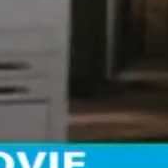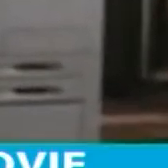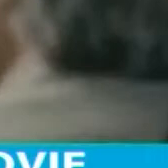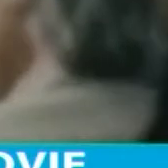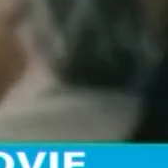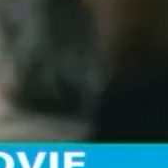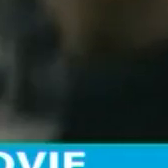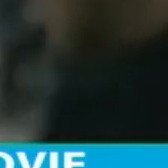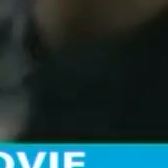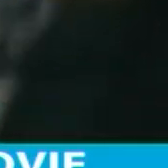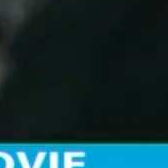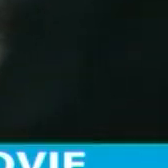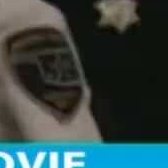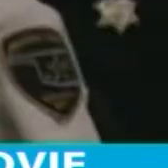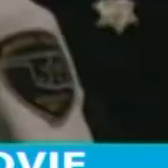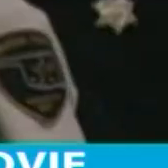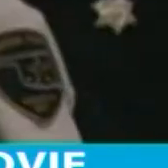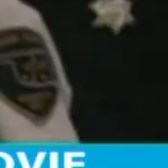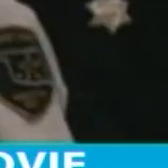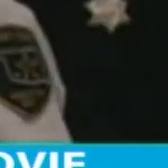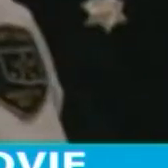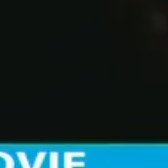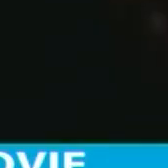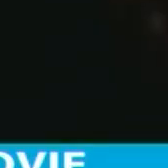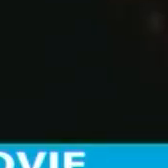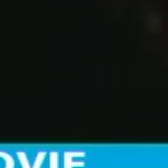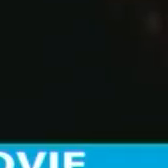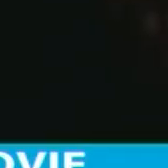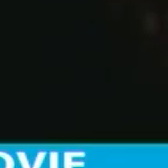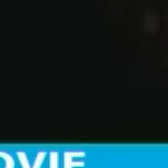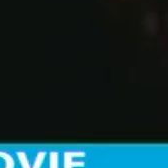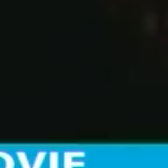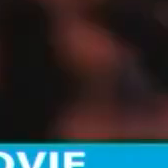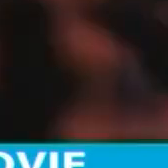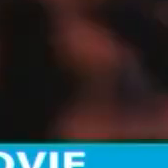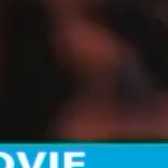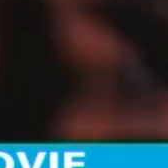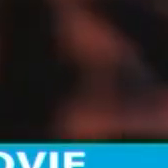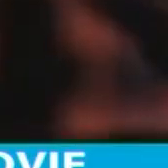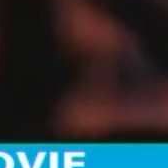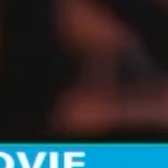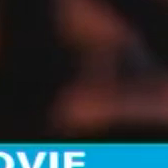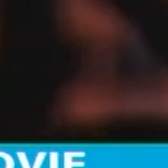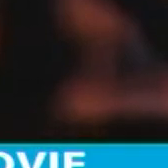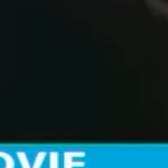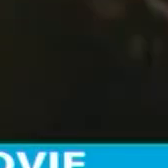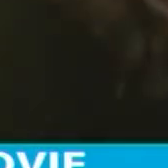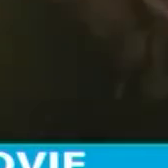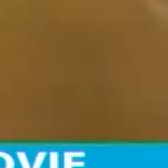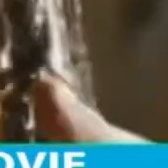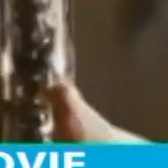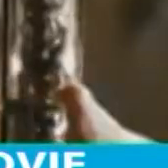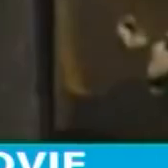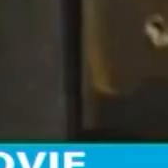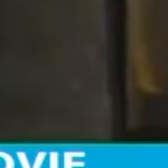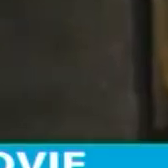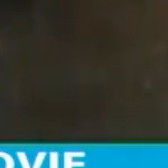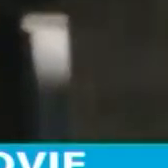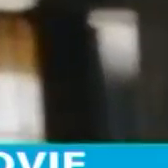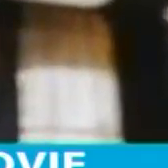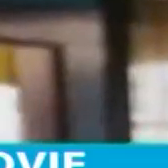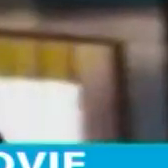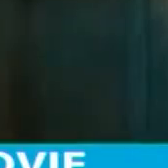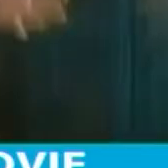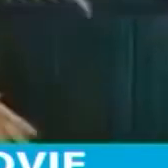you think you're going? I'm going to Mexico. No, you're not going to Mexico. When danger becomes a reality, it must be met head on. 12 gauge in the